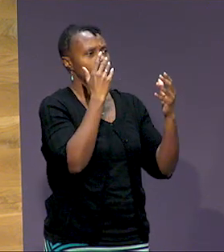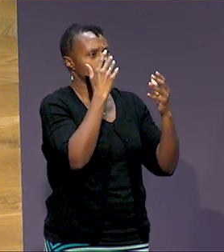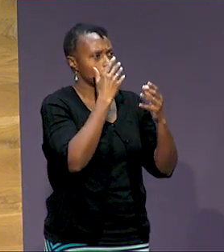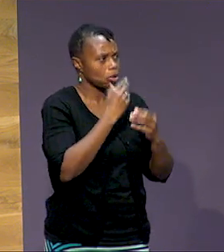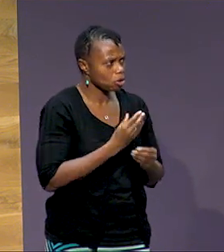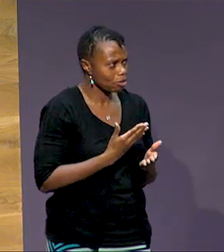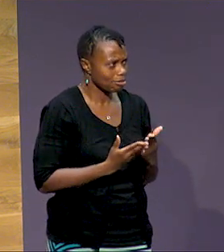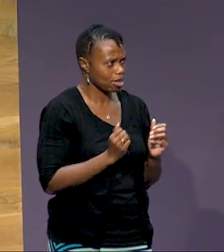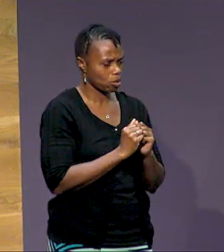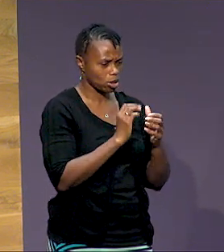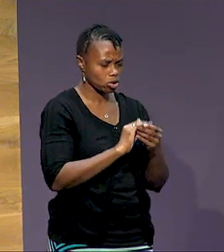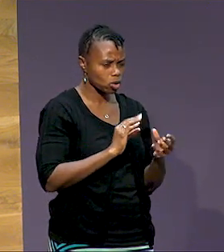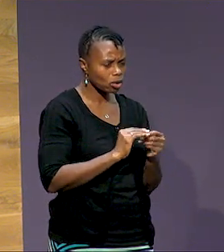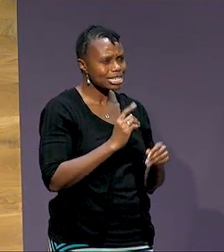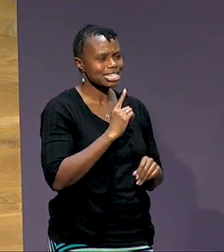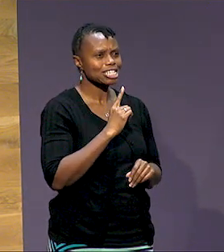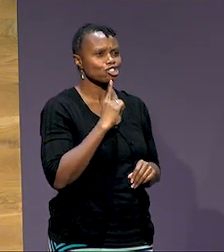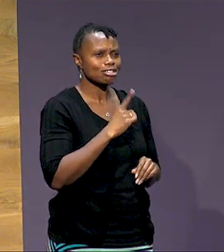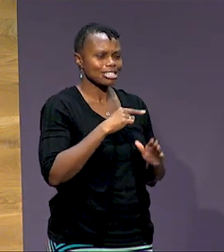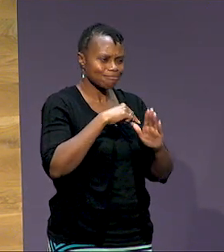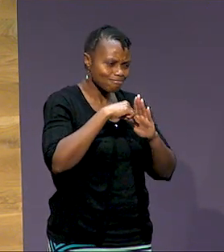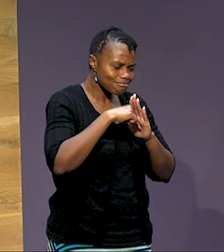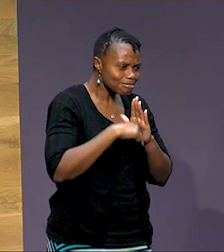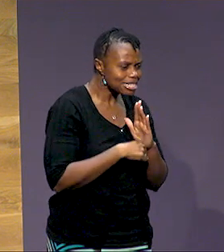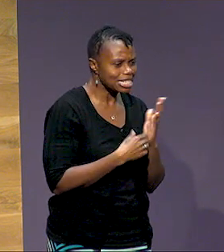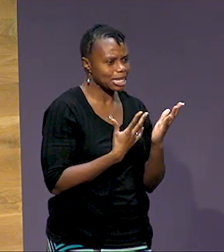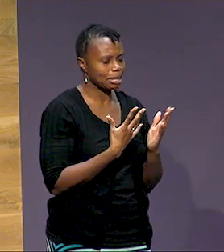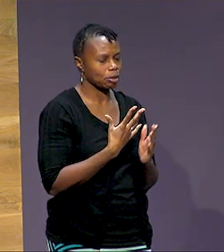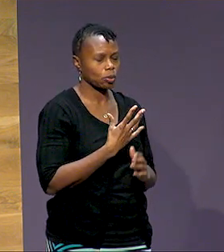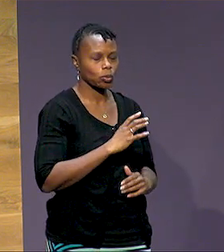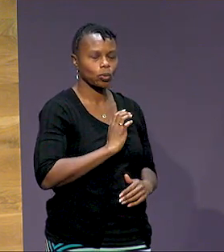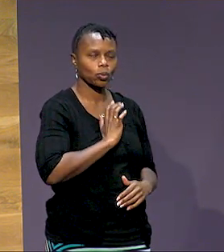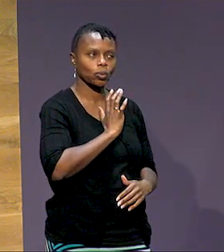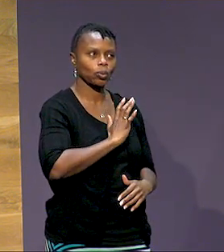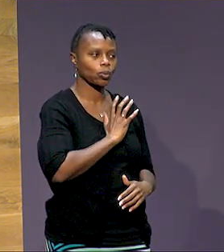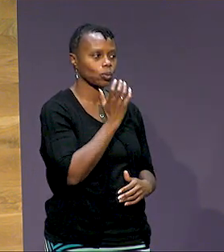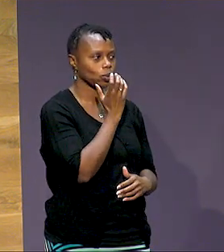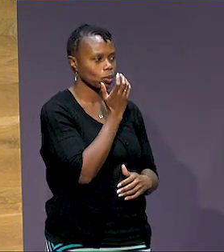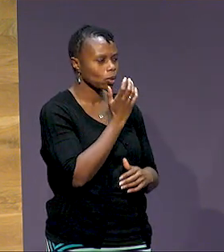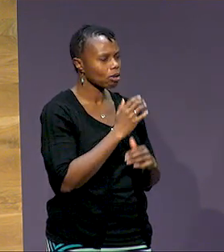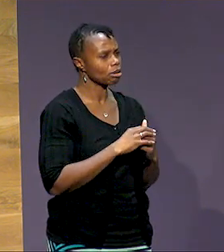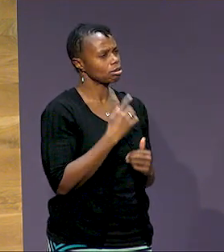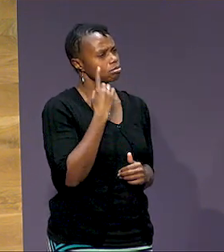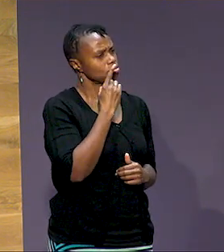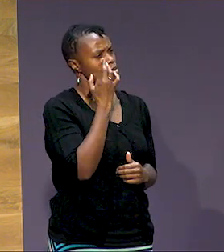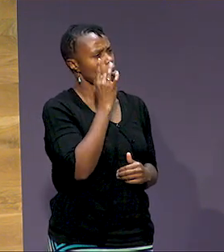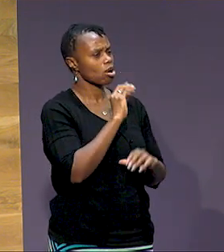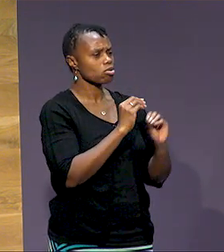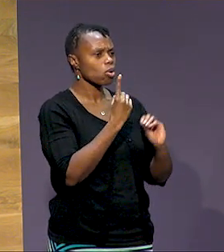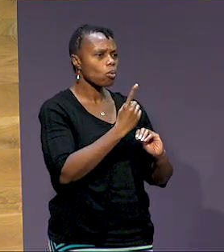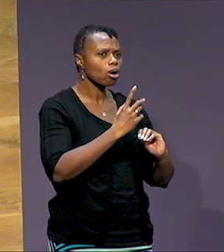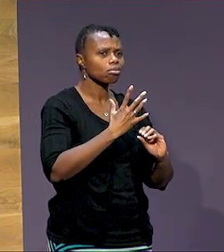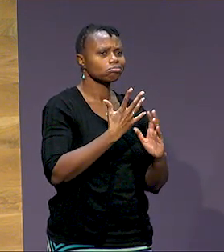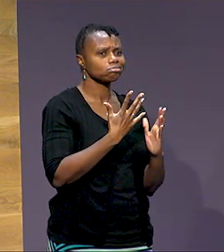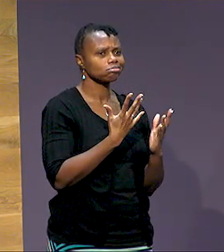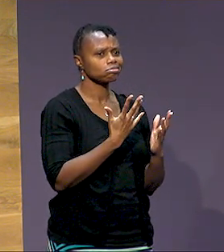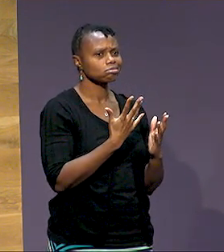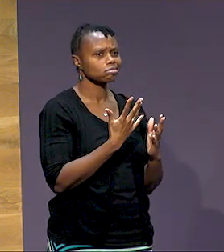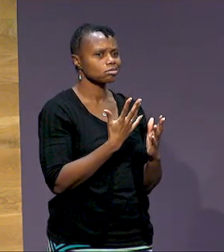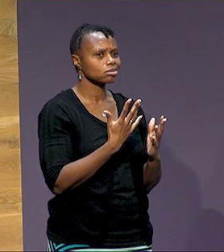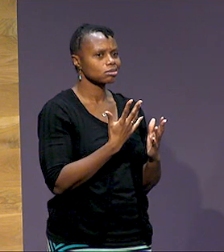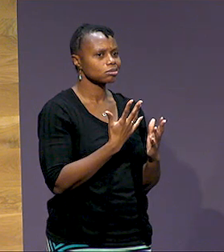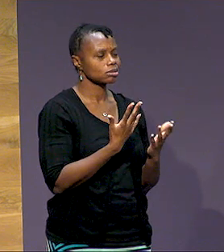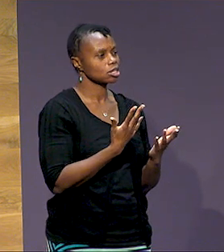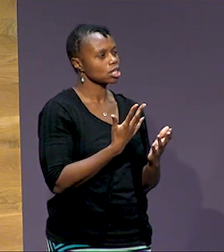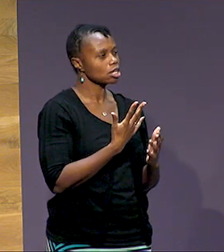it's sophisticated, it's profoundly sophisticated. And I started to wonder why no one was really talking about the